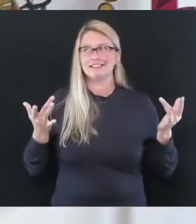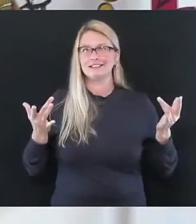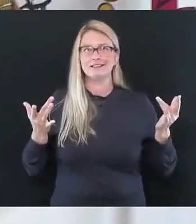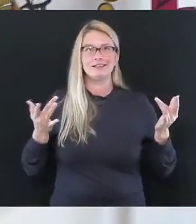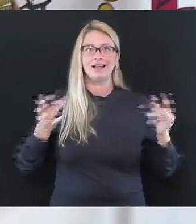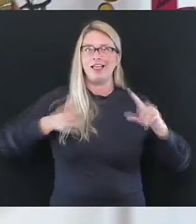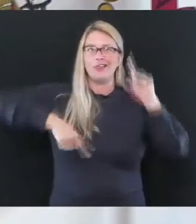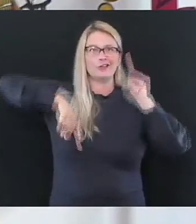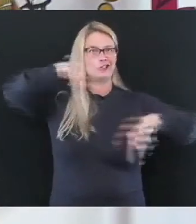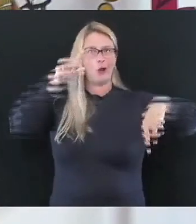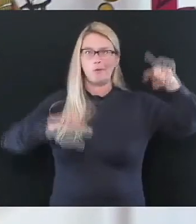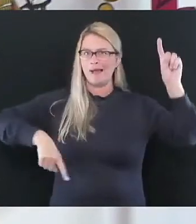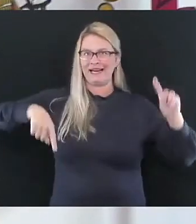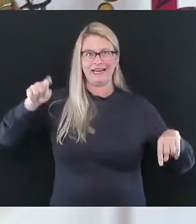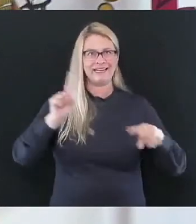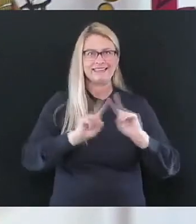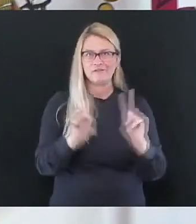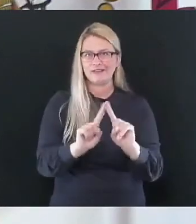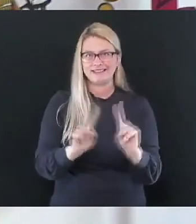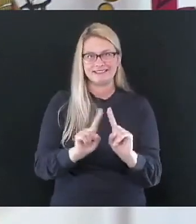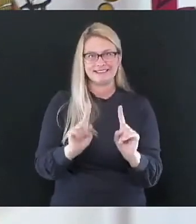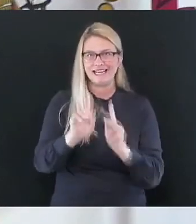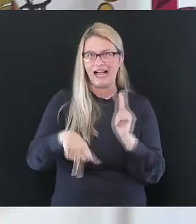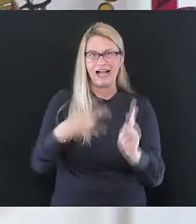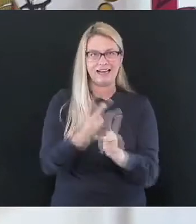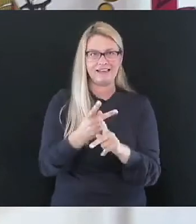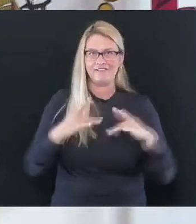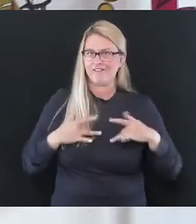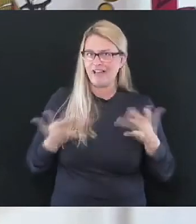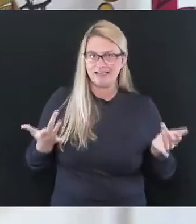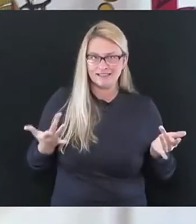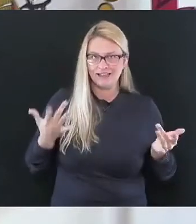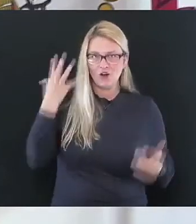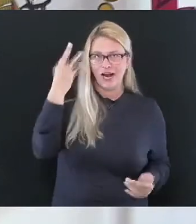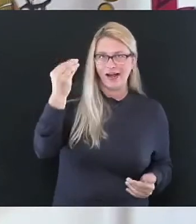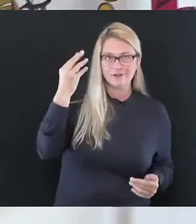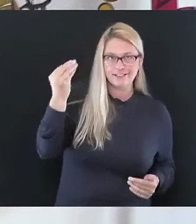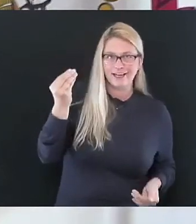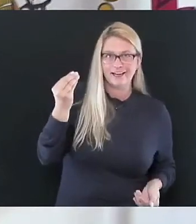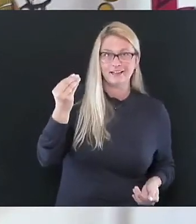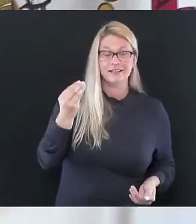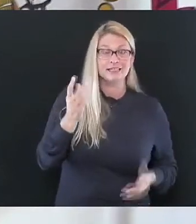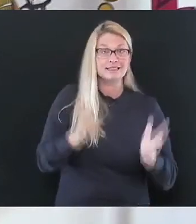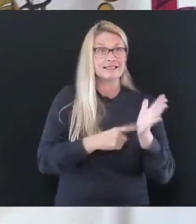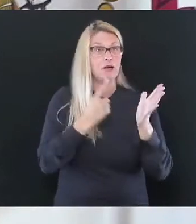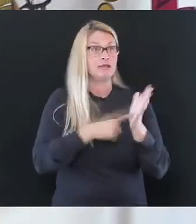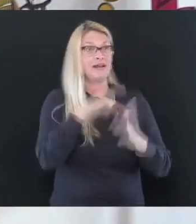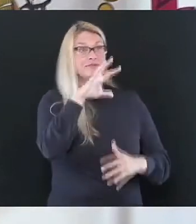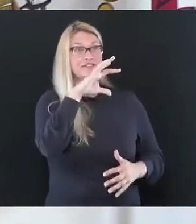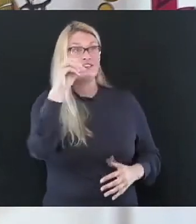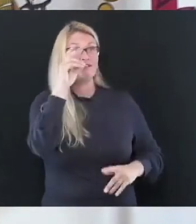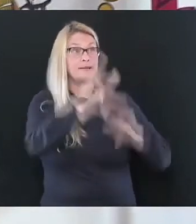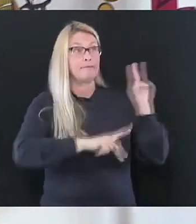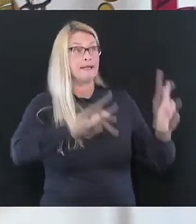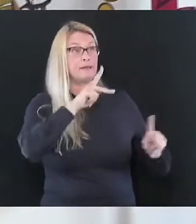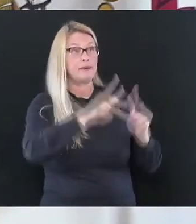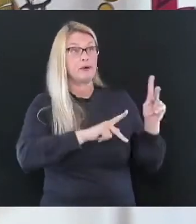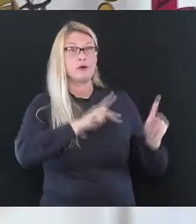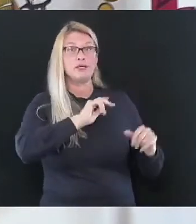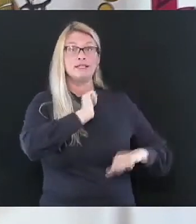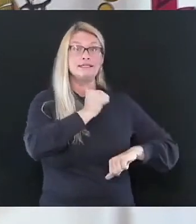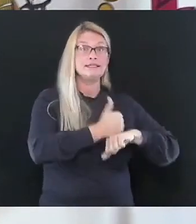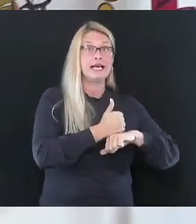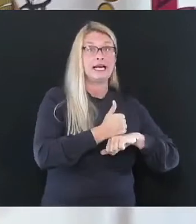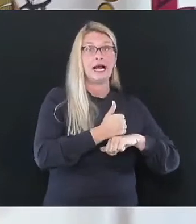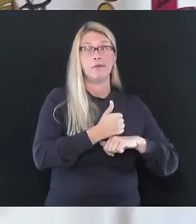different. I mean, you know, there's situations where there's, you know, 50 people and they're going to set up in a